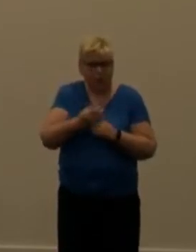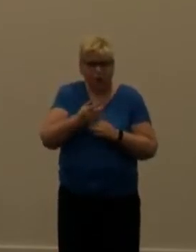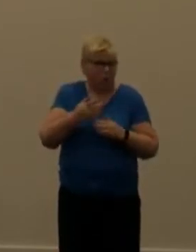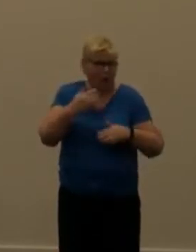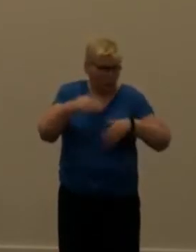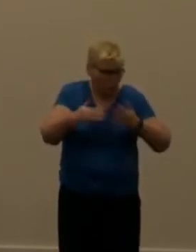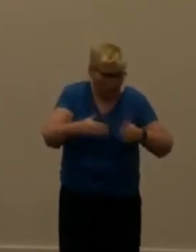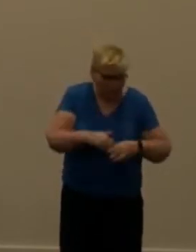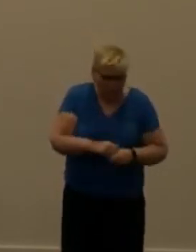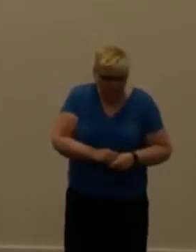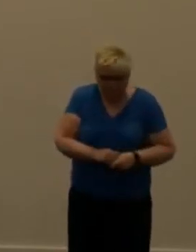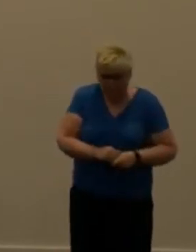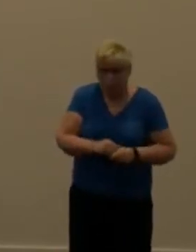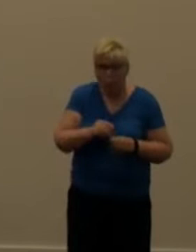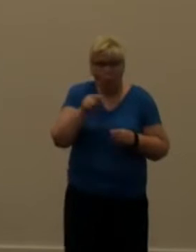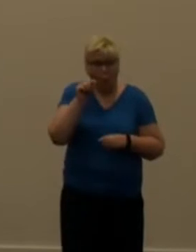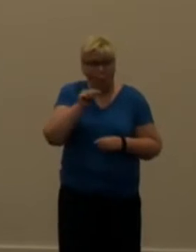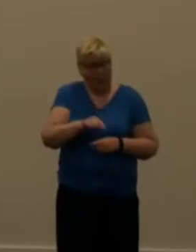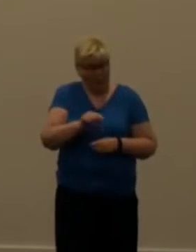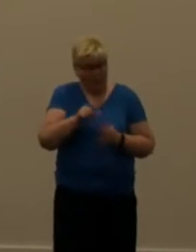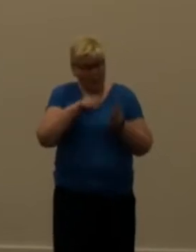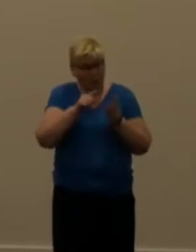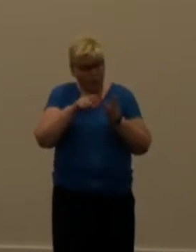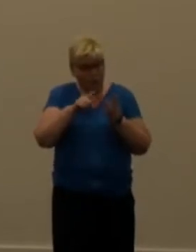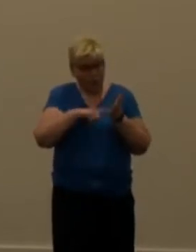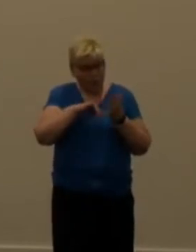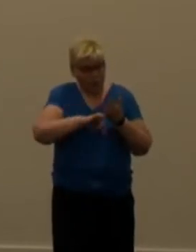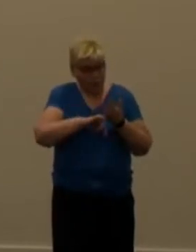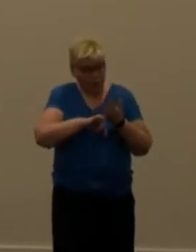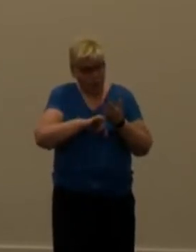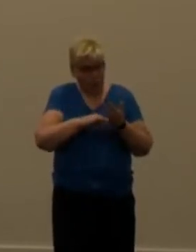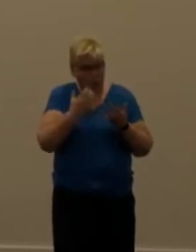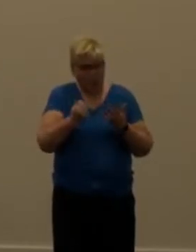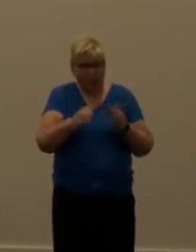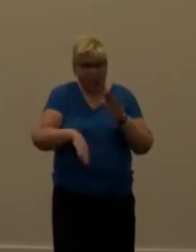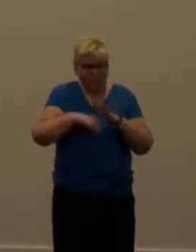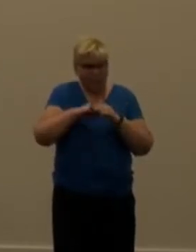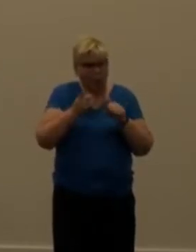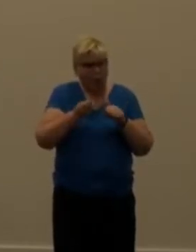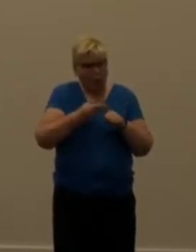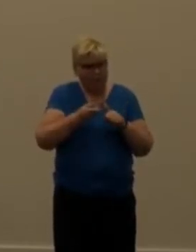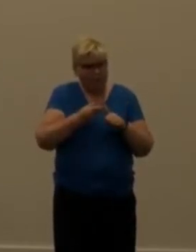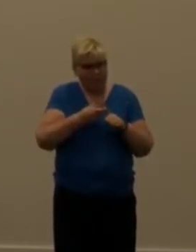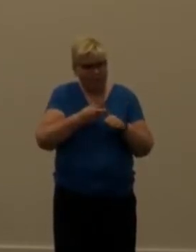on. With those tools, with those additional functions, this can be completely and fully automated